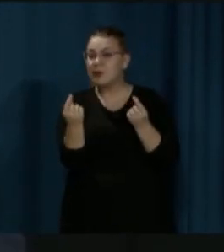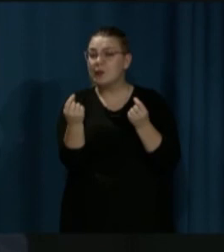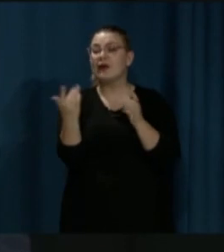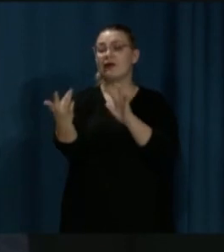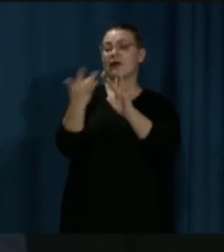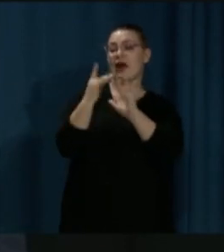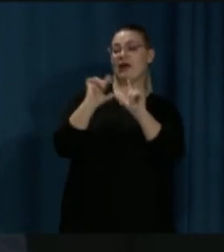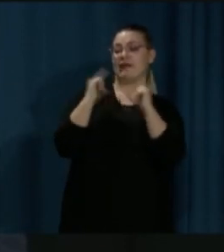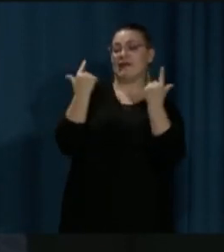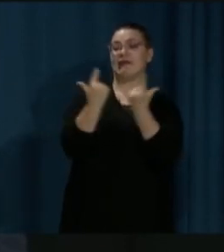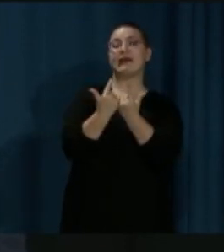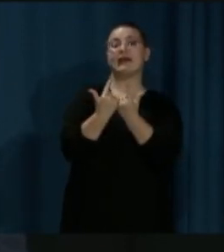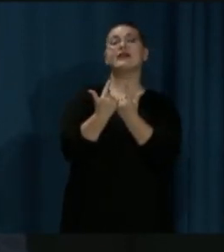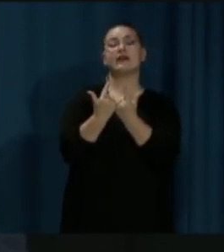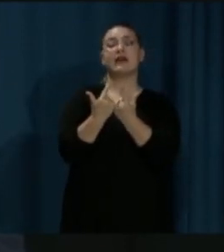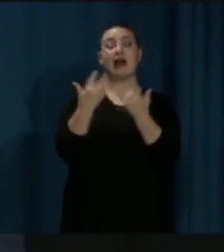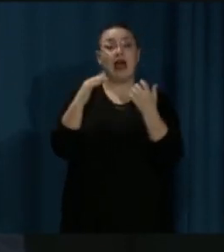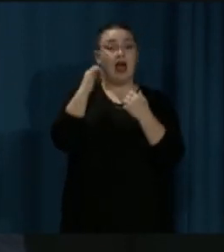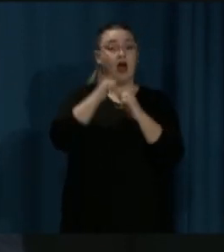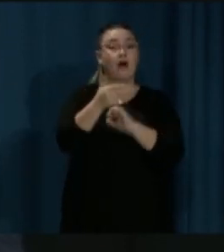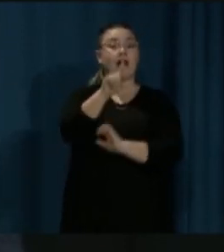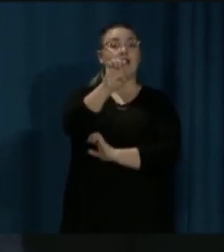emailing us at